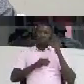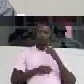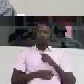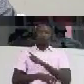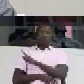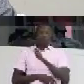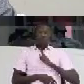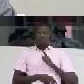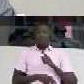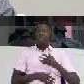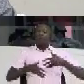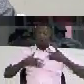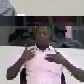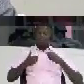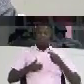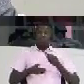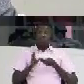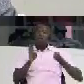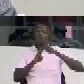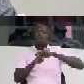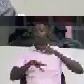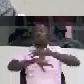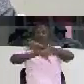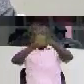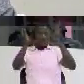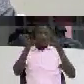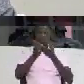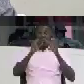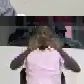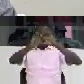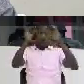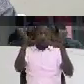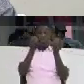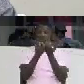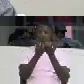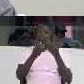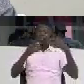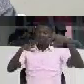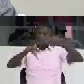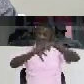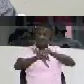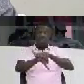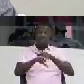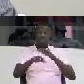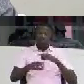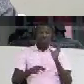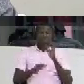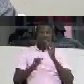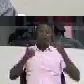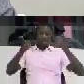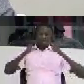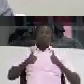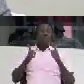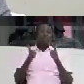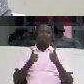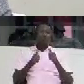We are glad to report that all these community engagements went very well